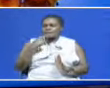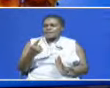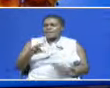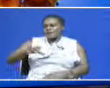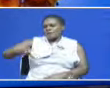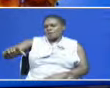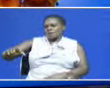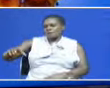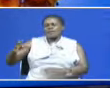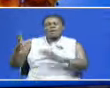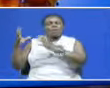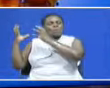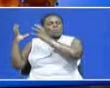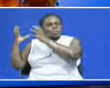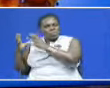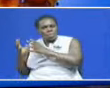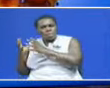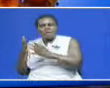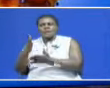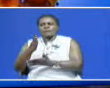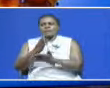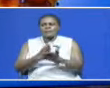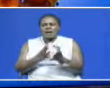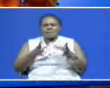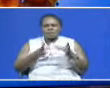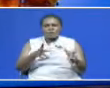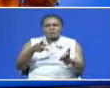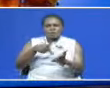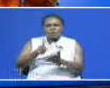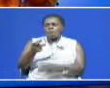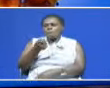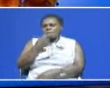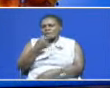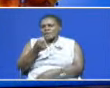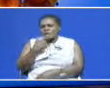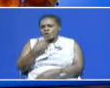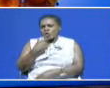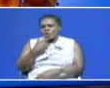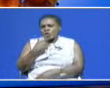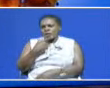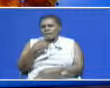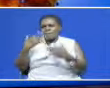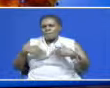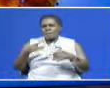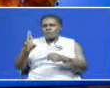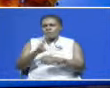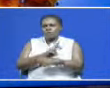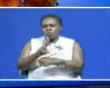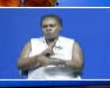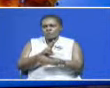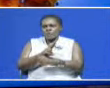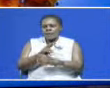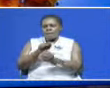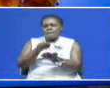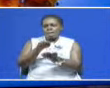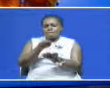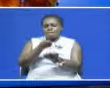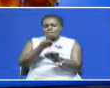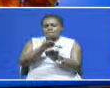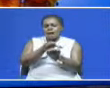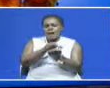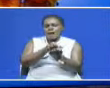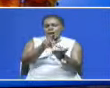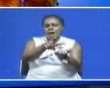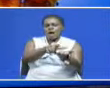are currently overwhelmed, with some being forced to pay their medical personnel using bank loans. Our reporter,